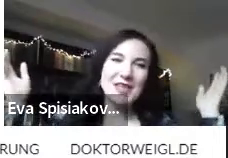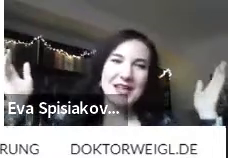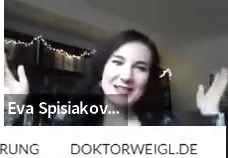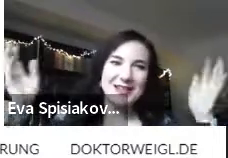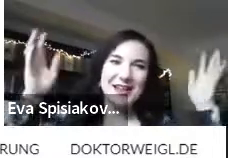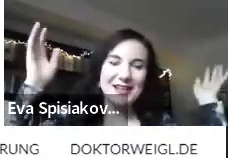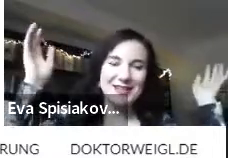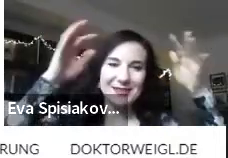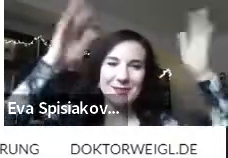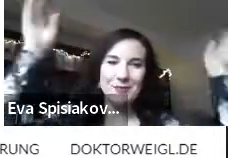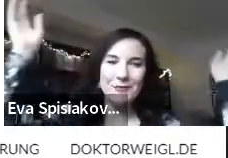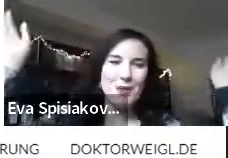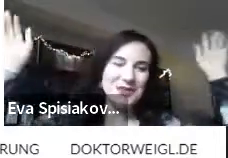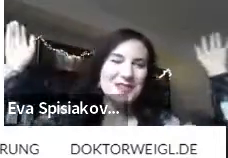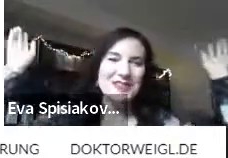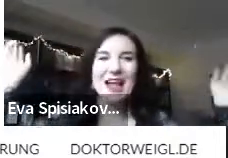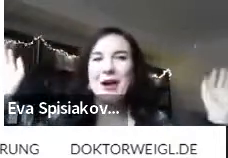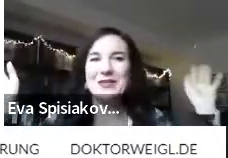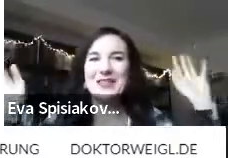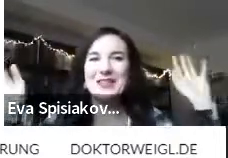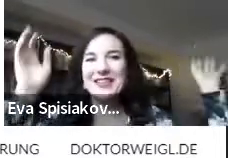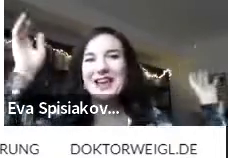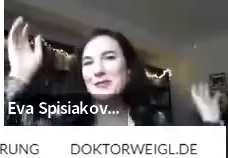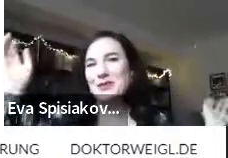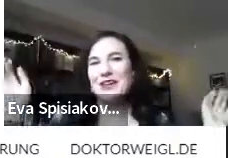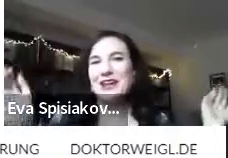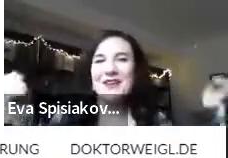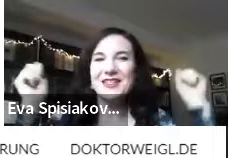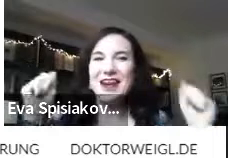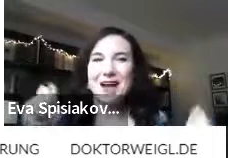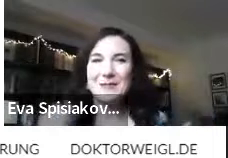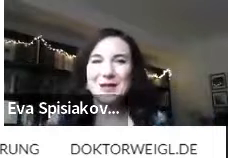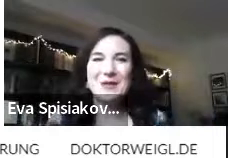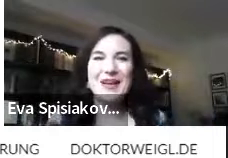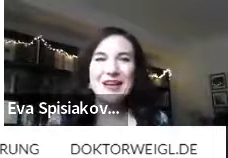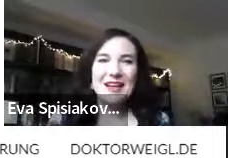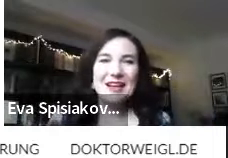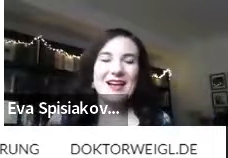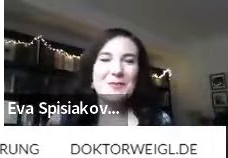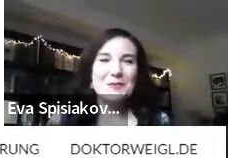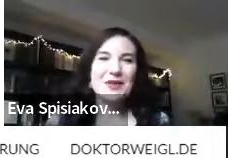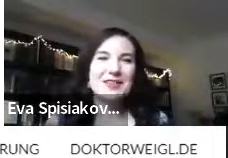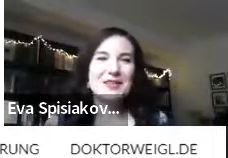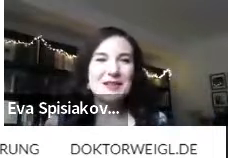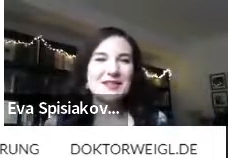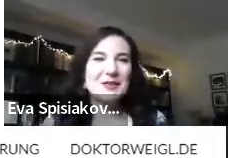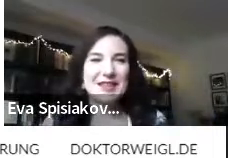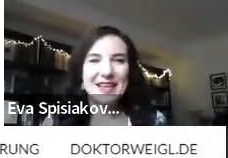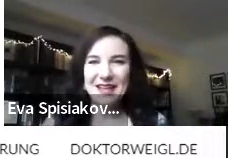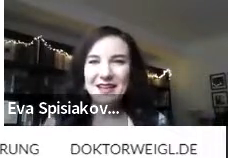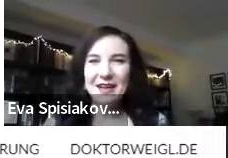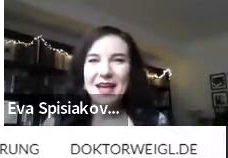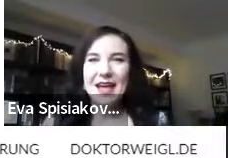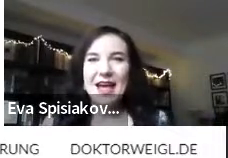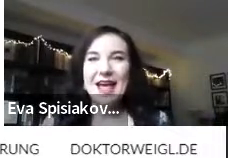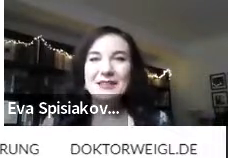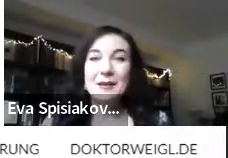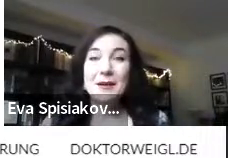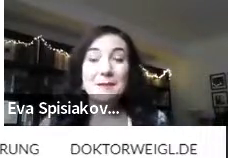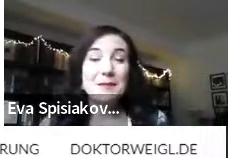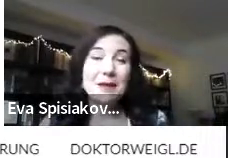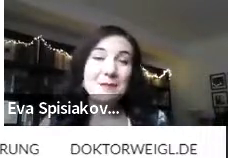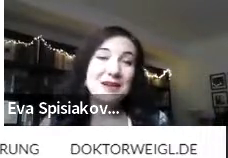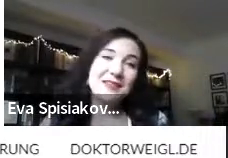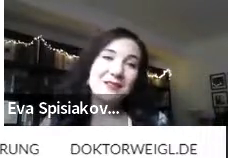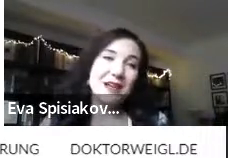of greenhouse gases. Again, the sort of poisonous clouds in the atmosphere every time you press a button on an inhaler.